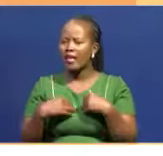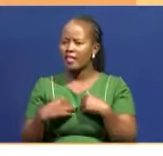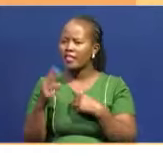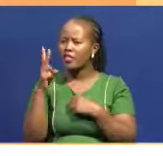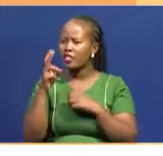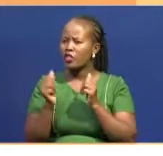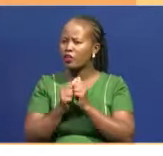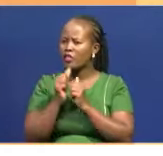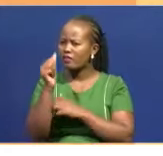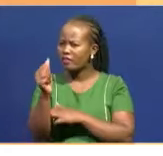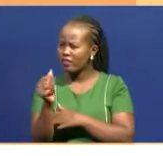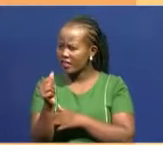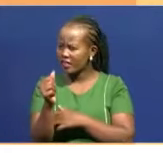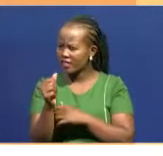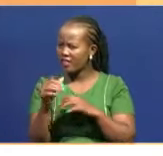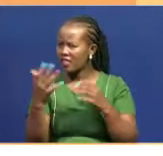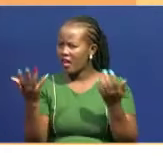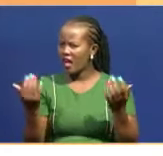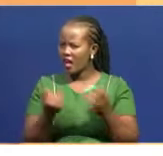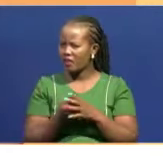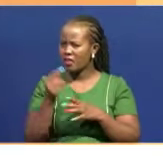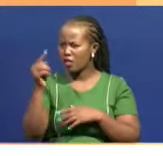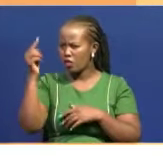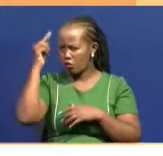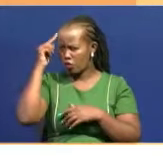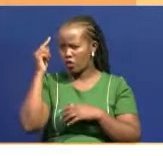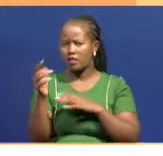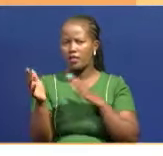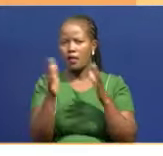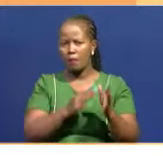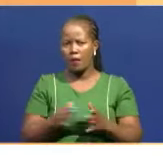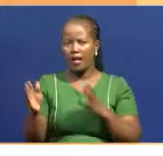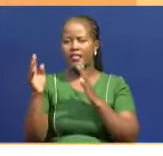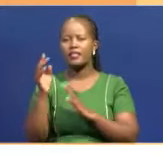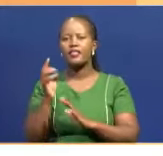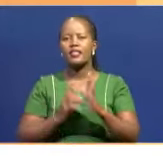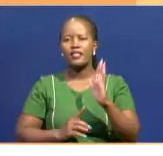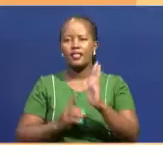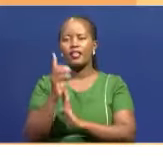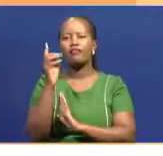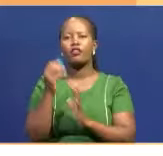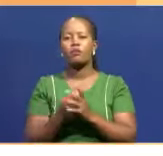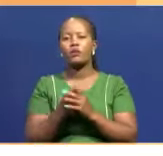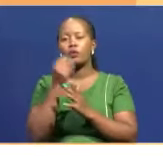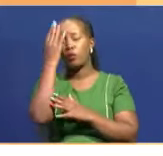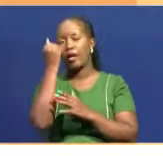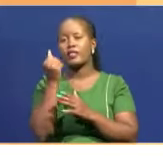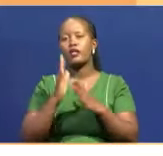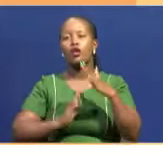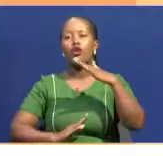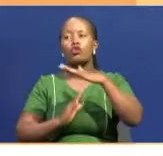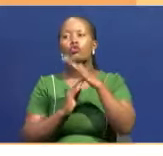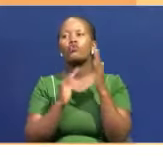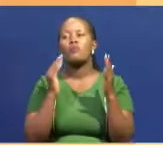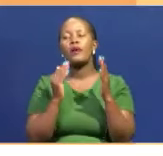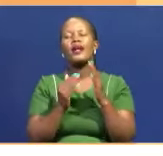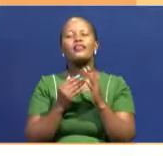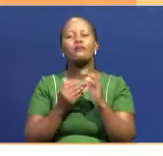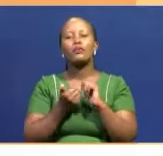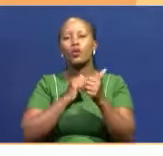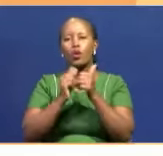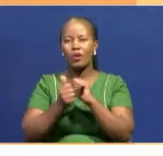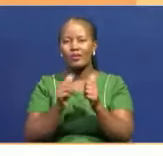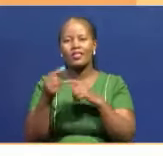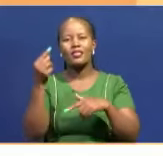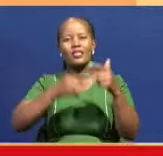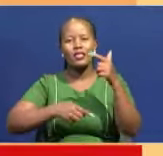see the Simba setup develop? Because the Super Series at that point was quite competitive. I think the